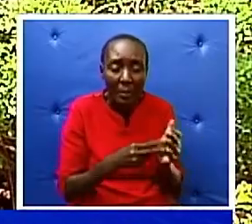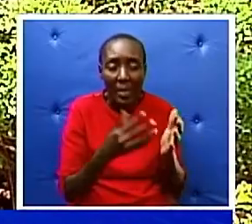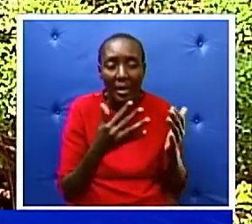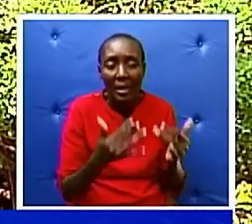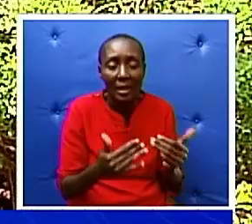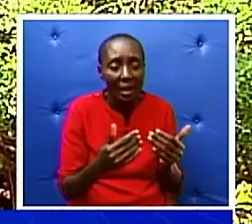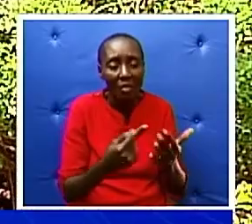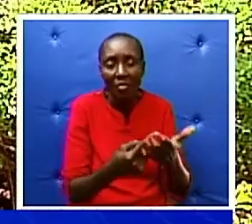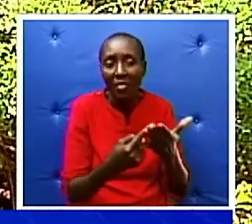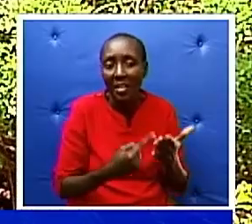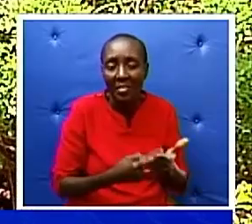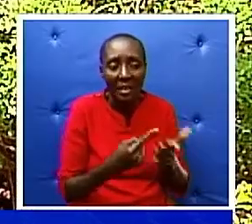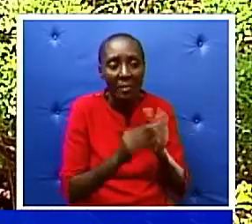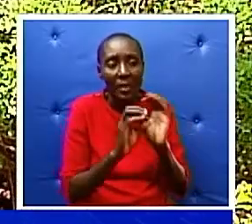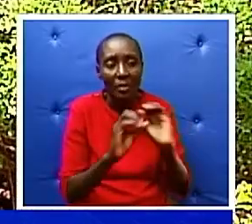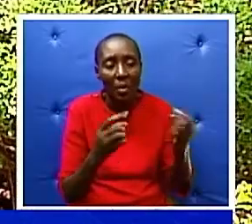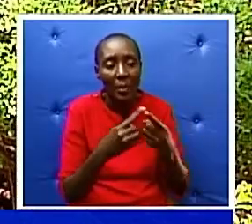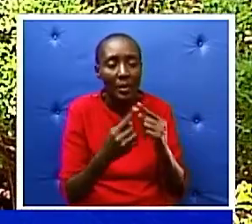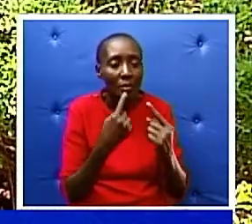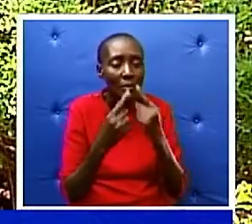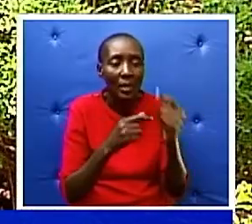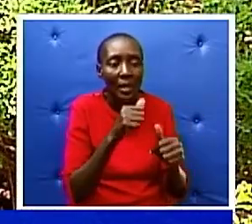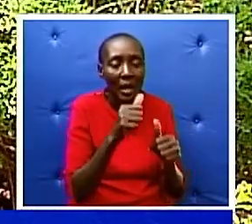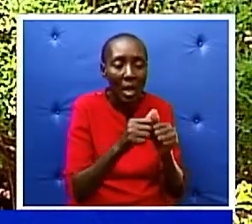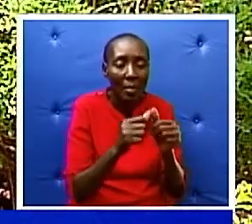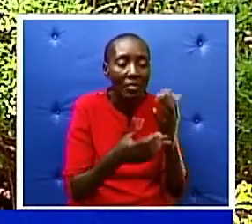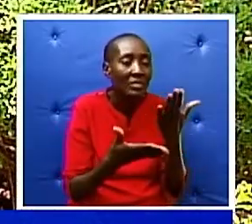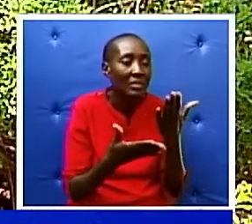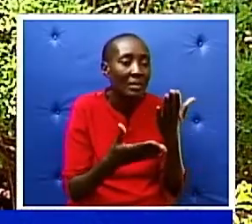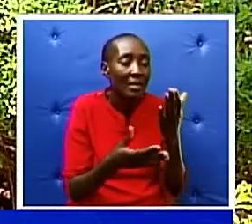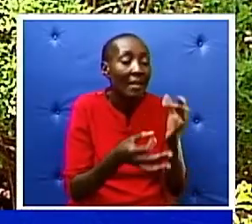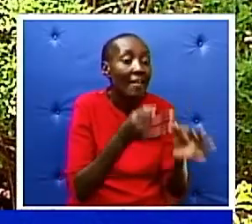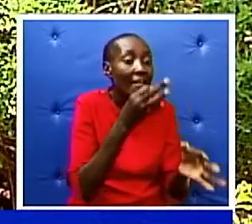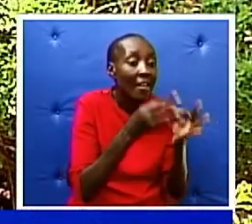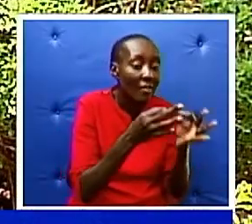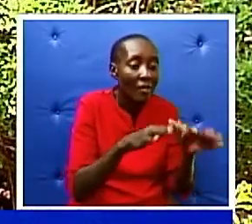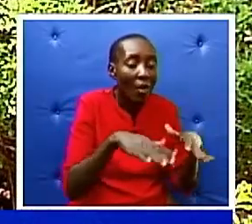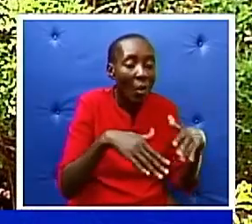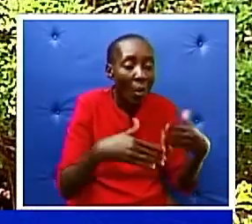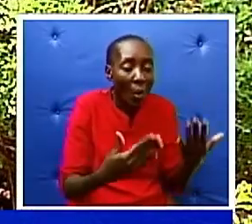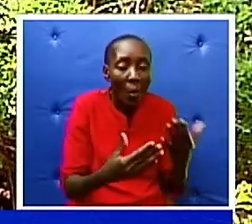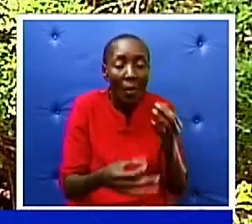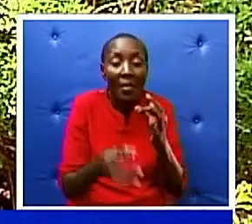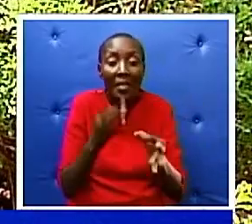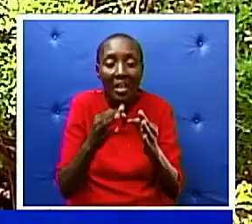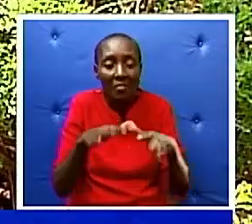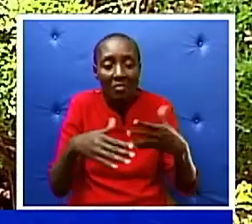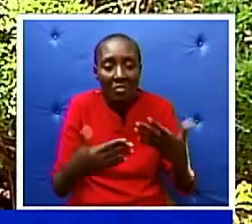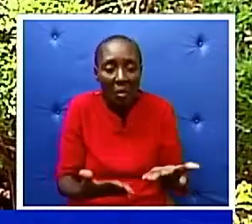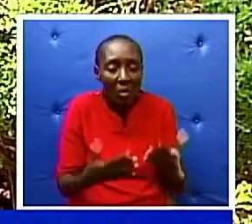the conversation. We end up talking about ifs and what ifs. Part of the nine